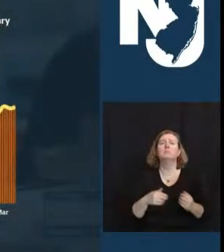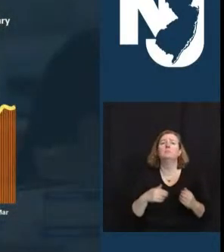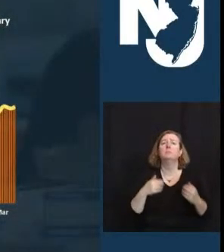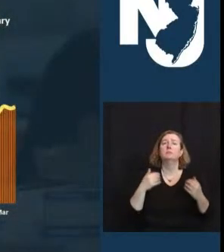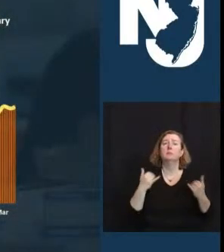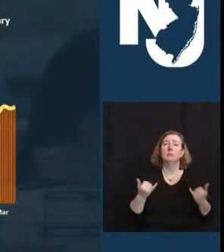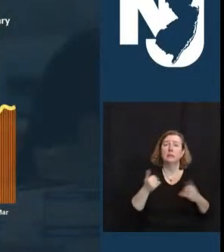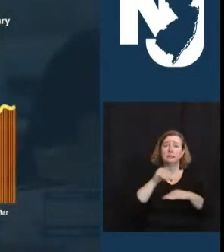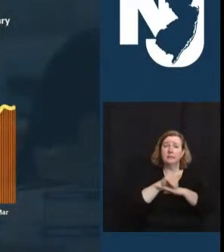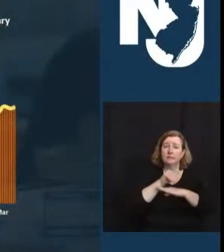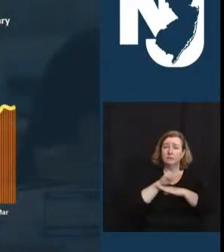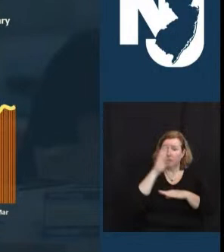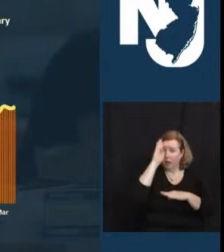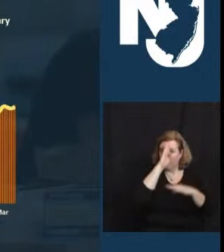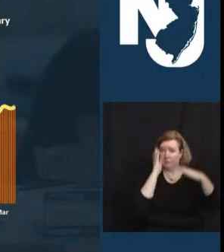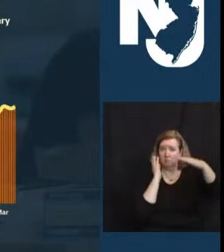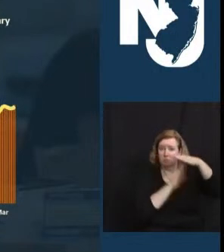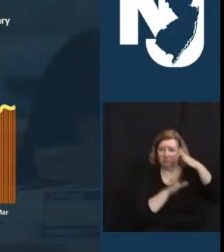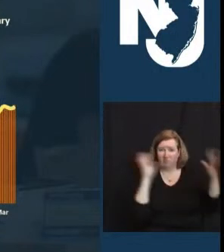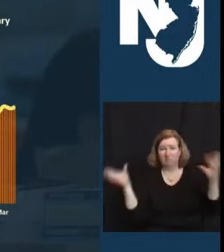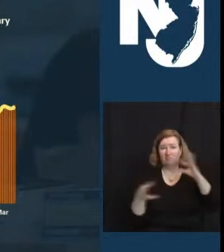night's report, a total of